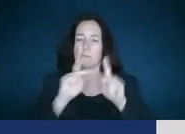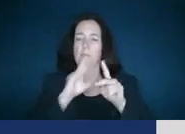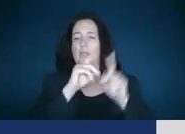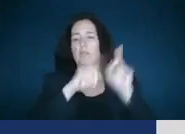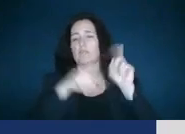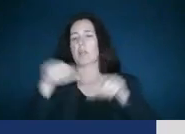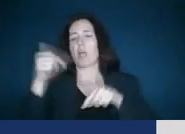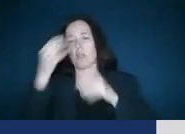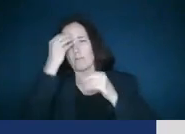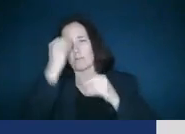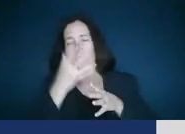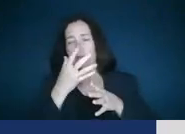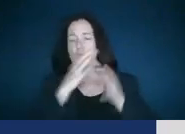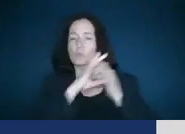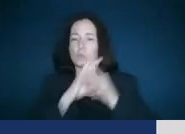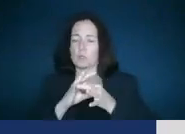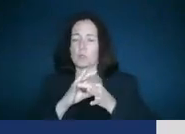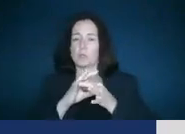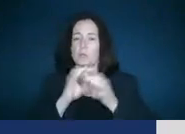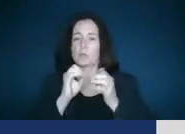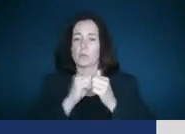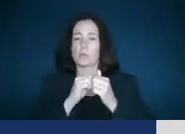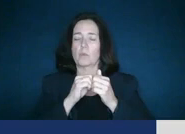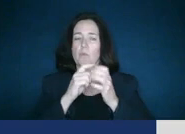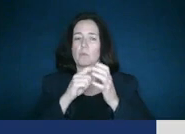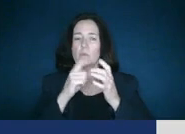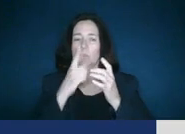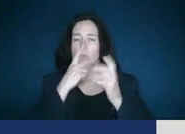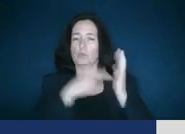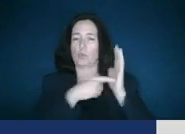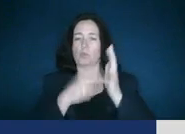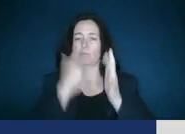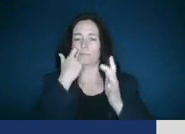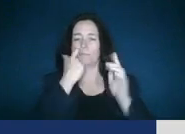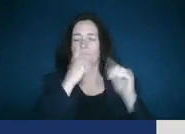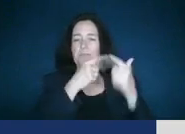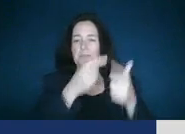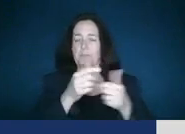of other information relating to that we've shown here today. So we look